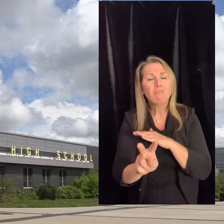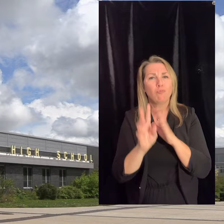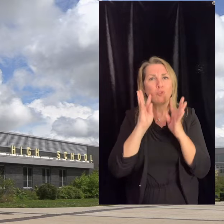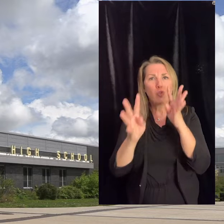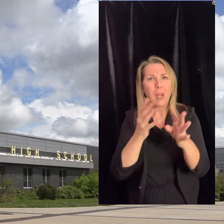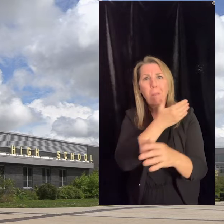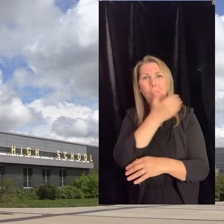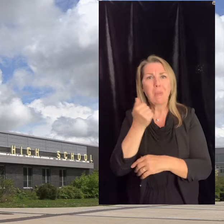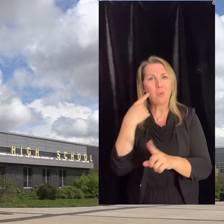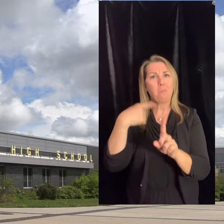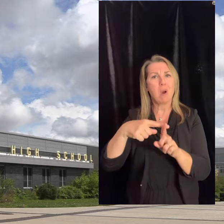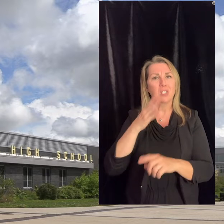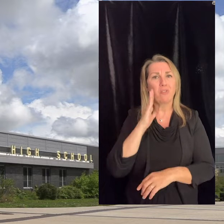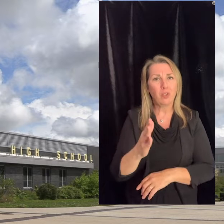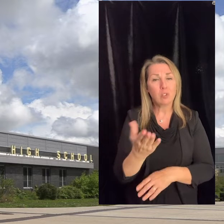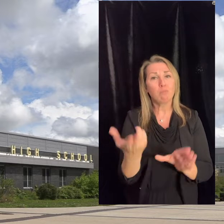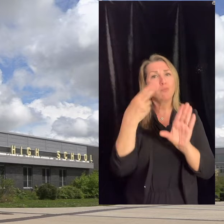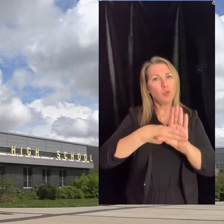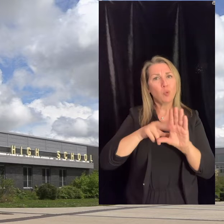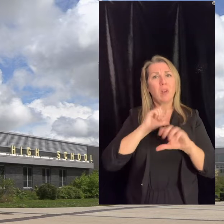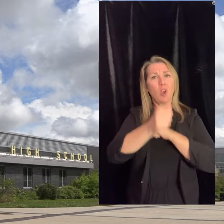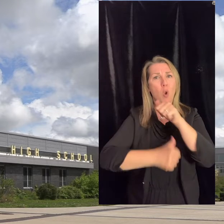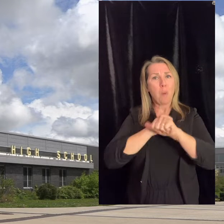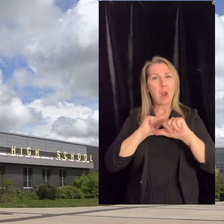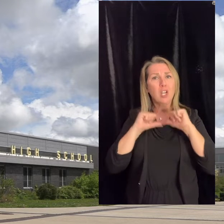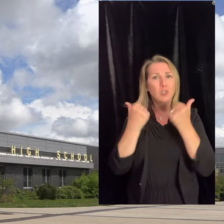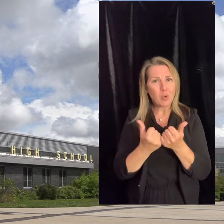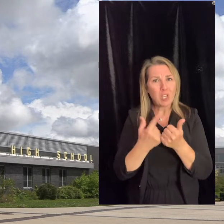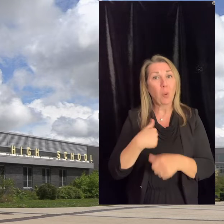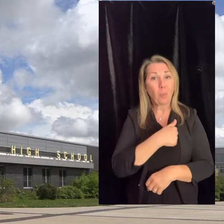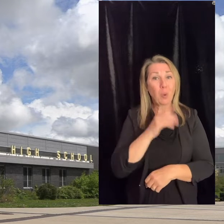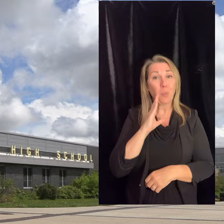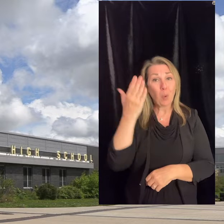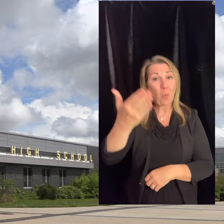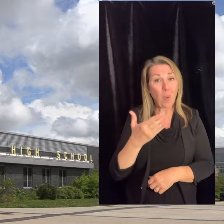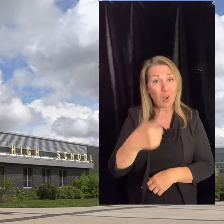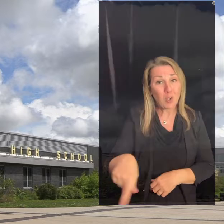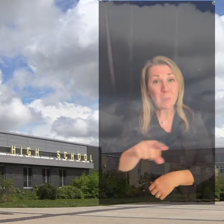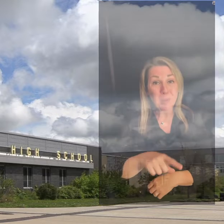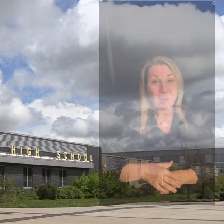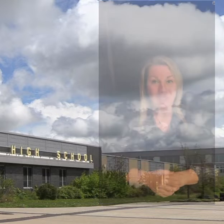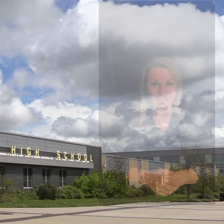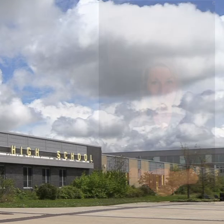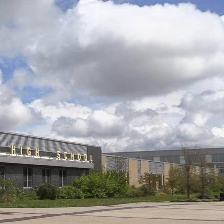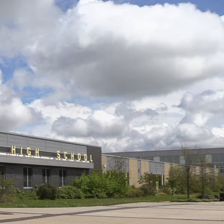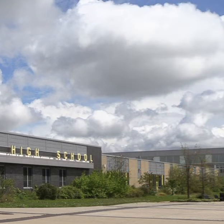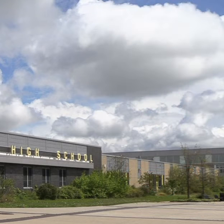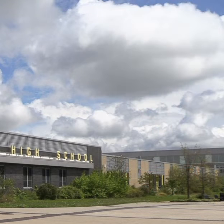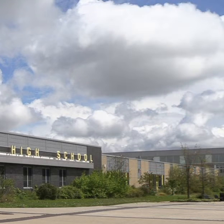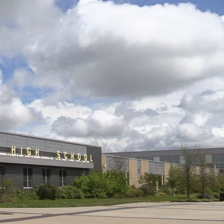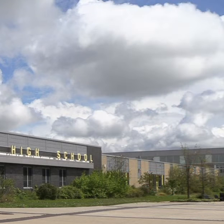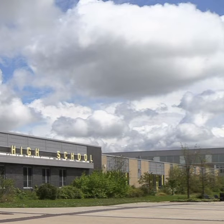Alumni Association. We will welcome you. Frank W. Hollingsworth, Acting President for Alumni Board, and board members